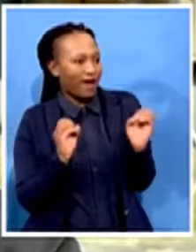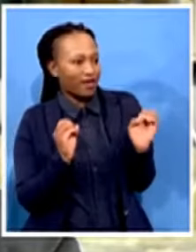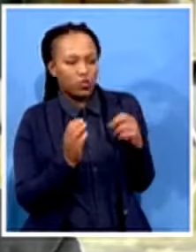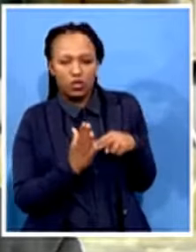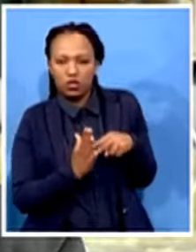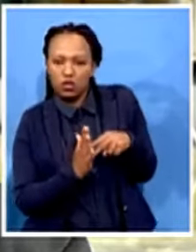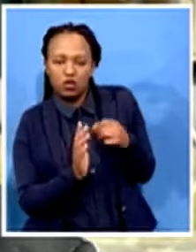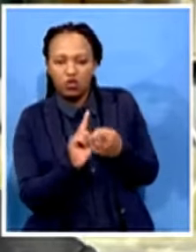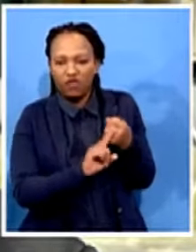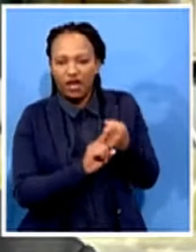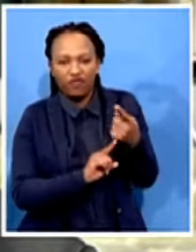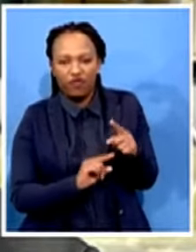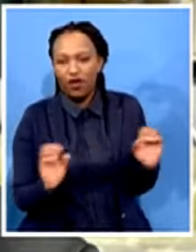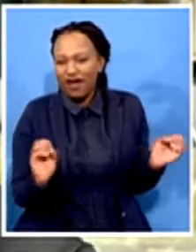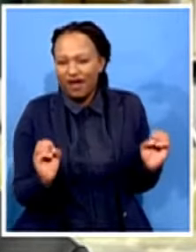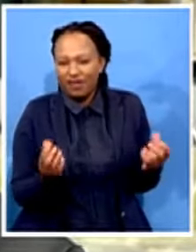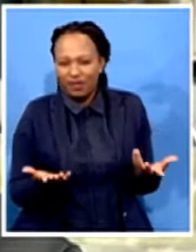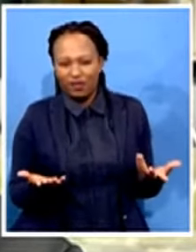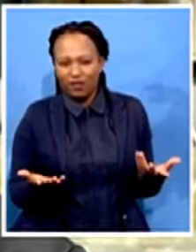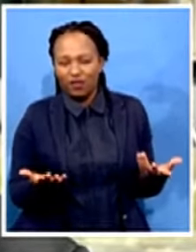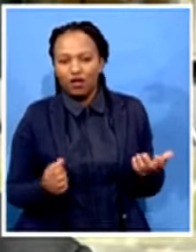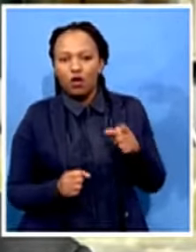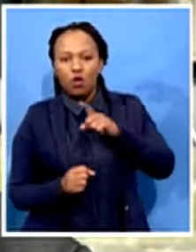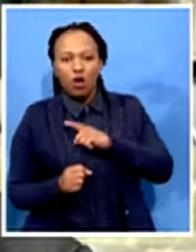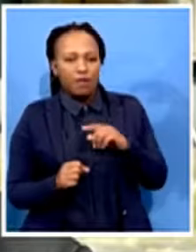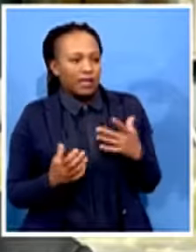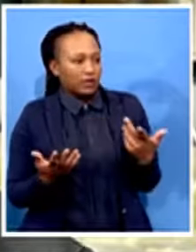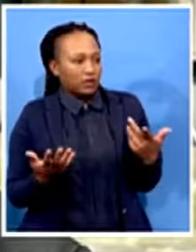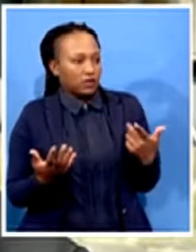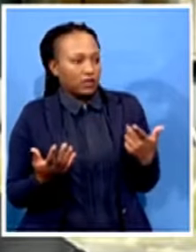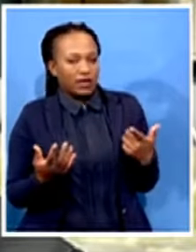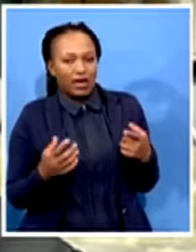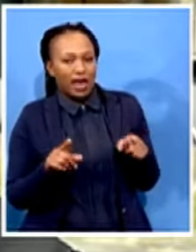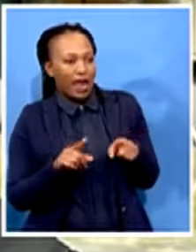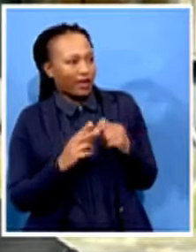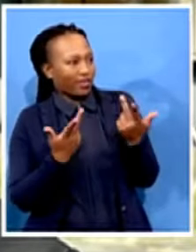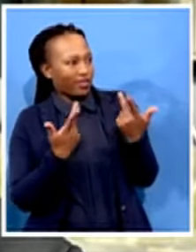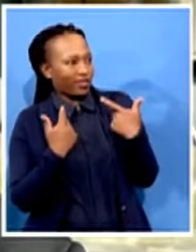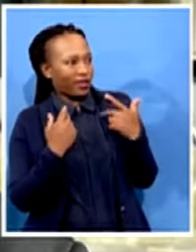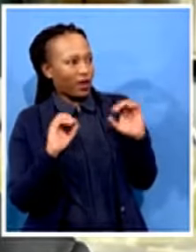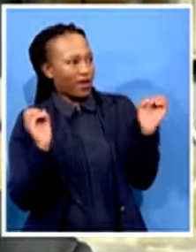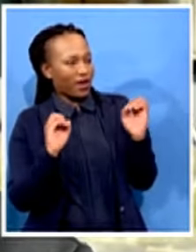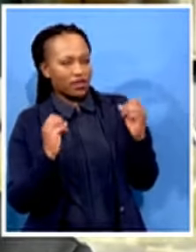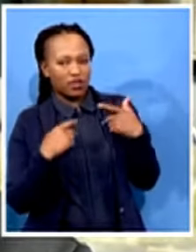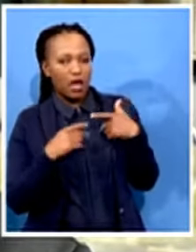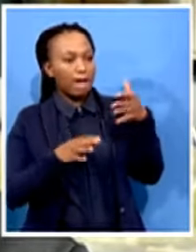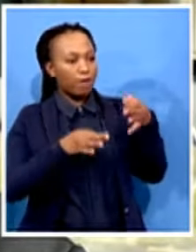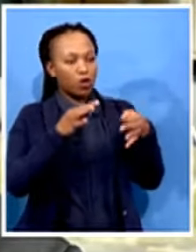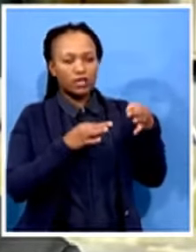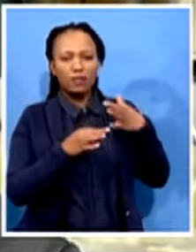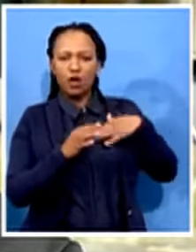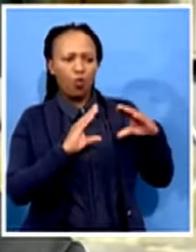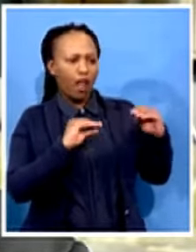like nothing in this country. We're not recognized. I don't want to go political, but that is the gospel truth. Wherever you go, we're